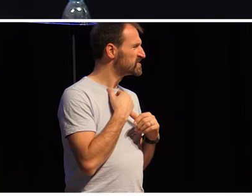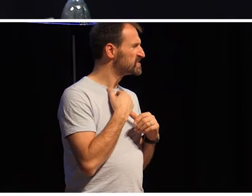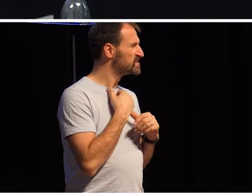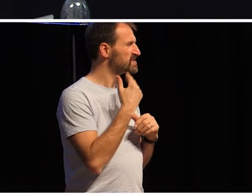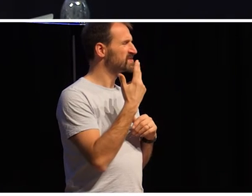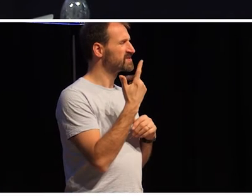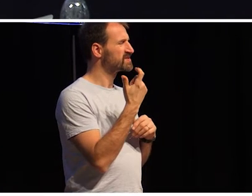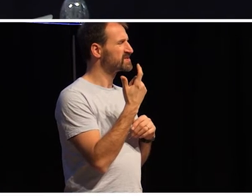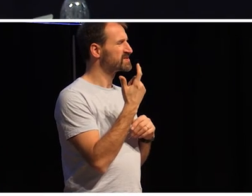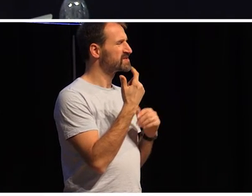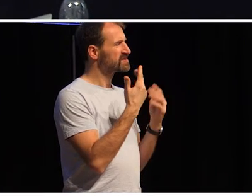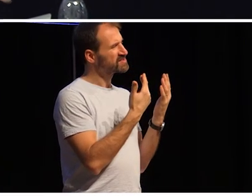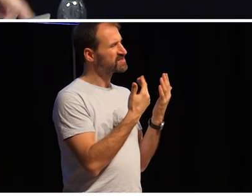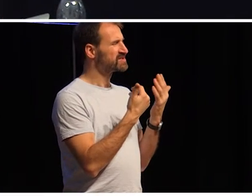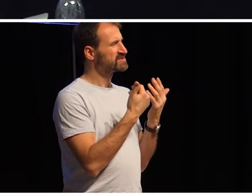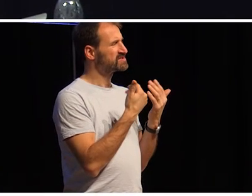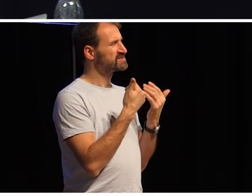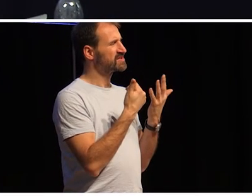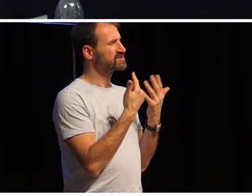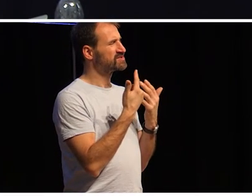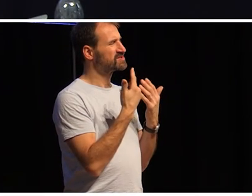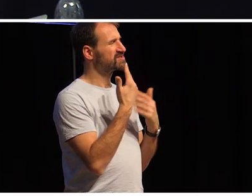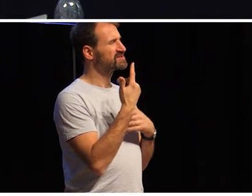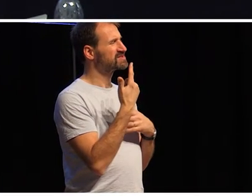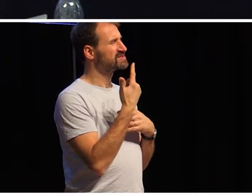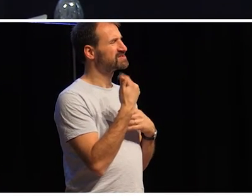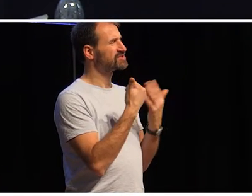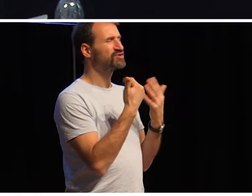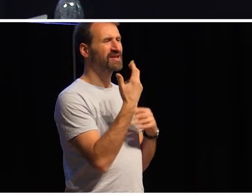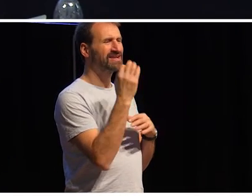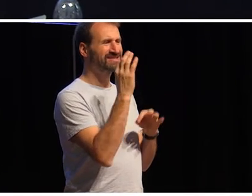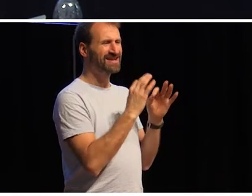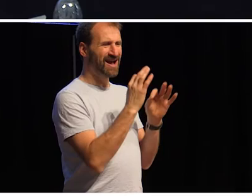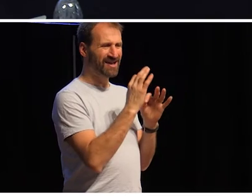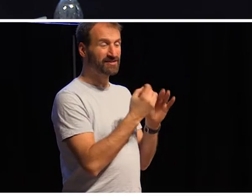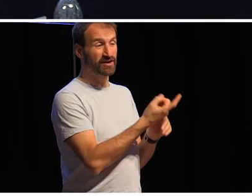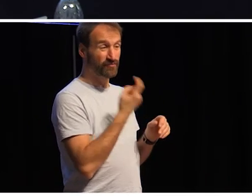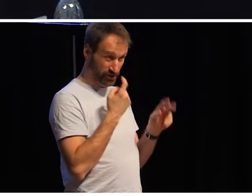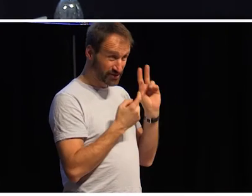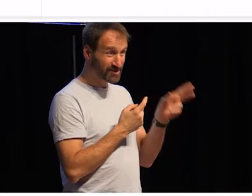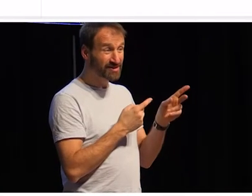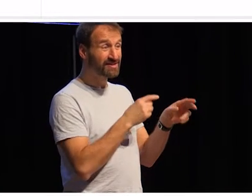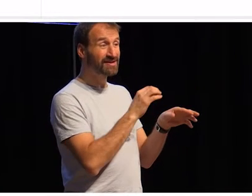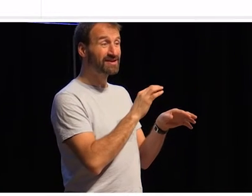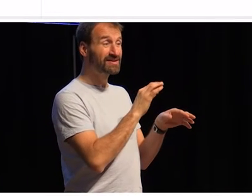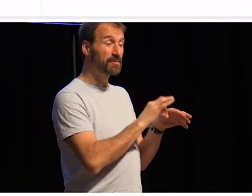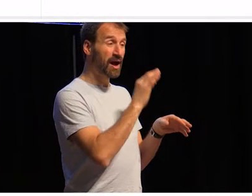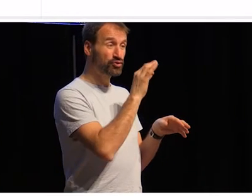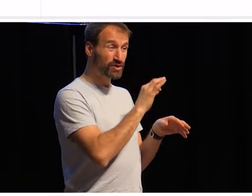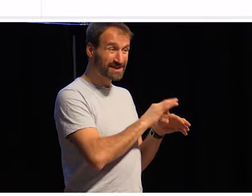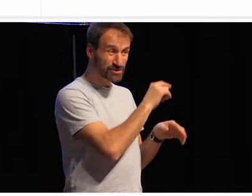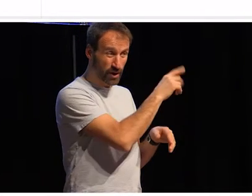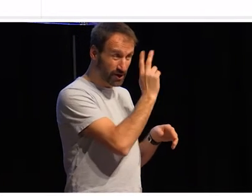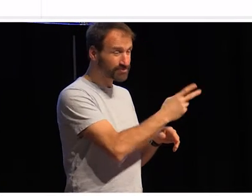comes from not from the real temperature sensor, but from the simulated temperature sensor. So